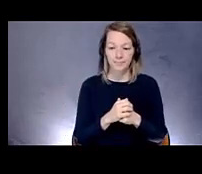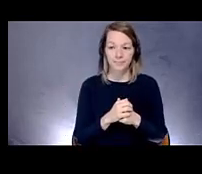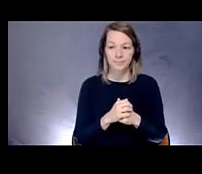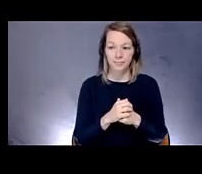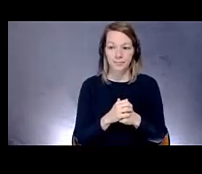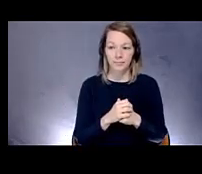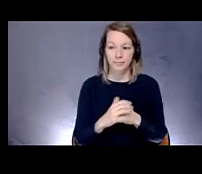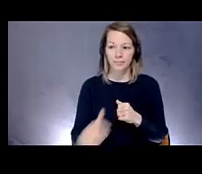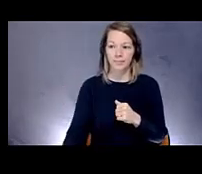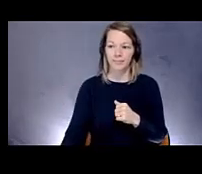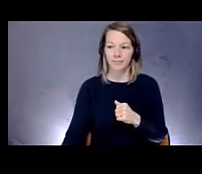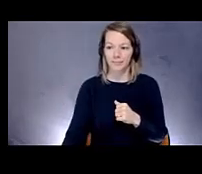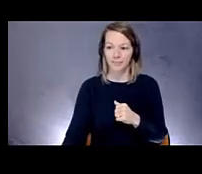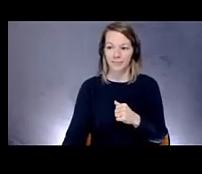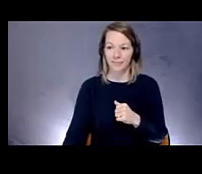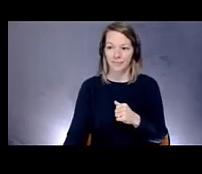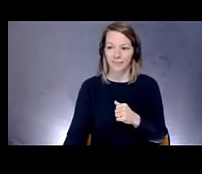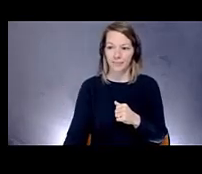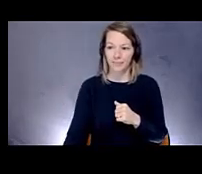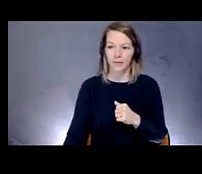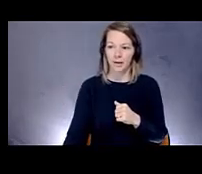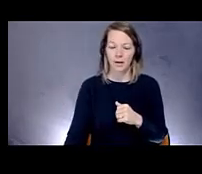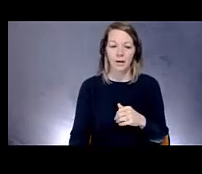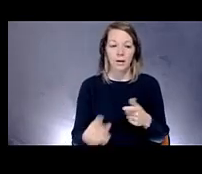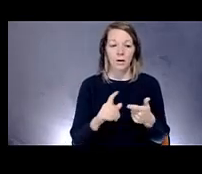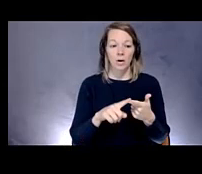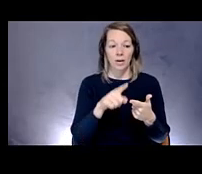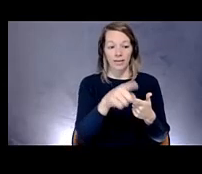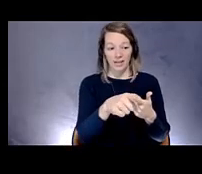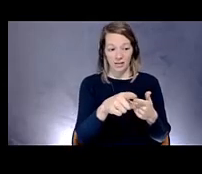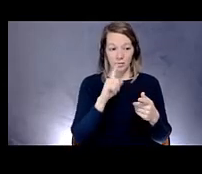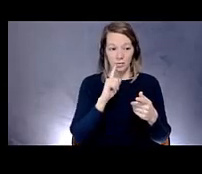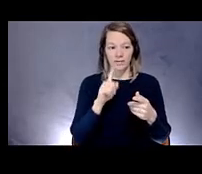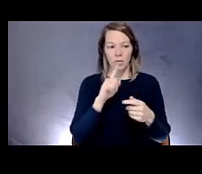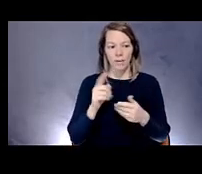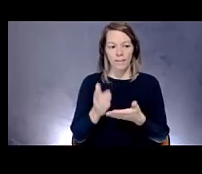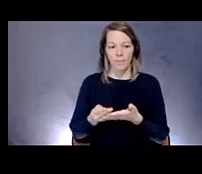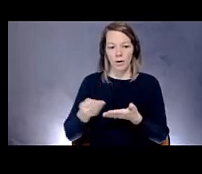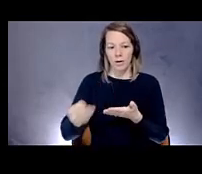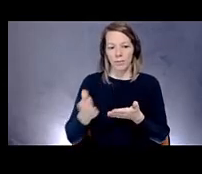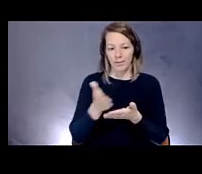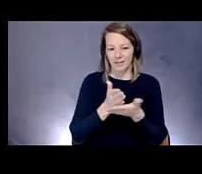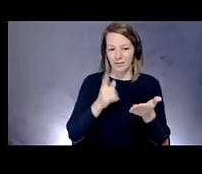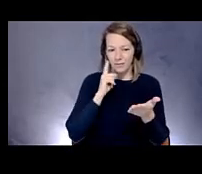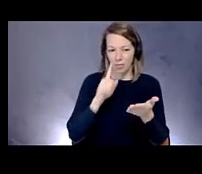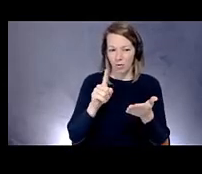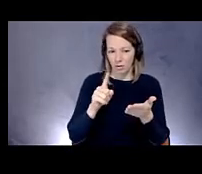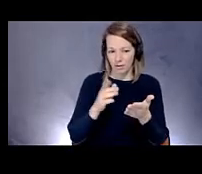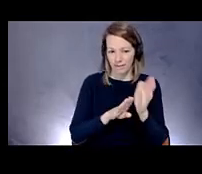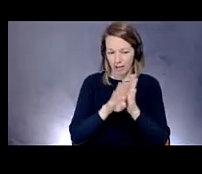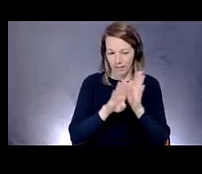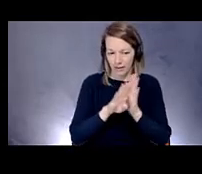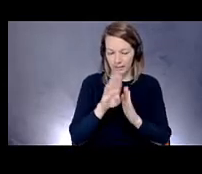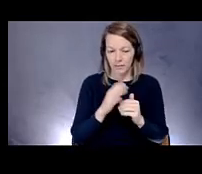And then lastly, phase 3 of the prescriber tool is in the procurement stage of development. Eventually, it's going to